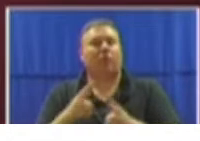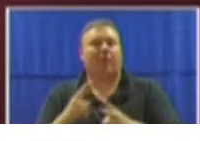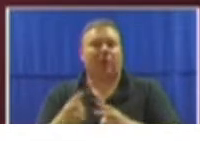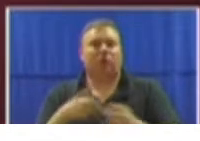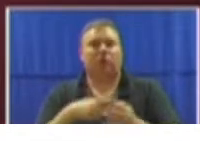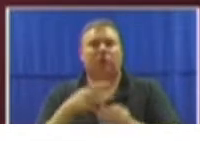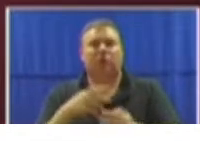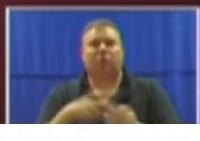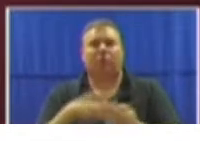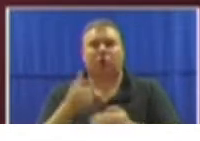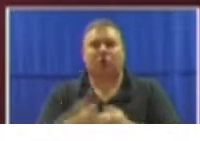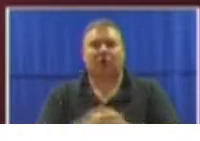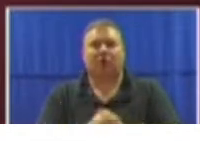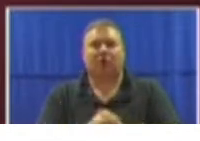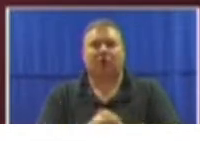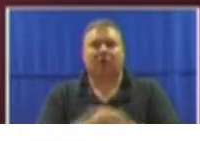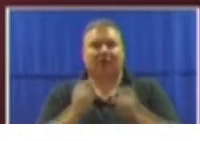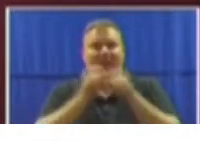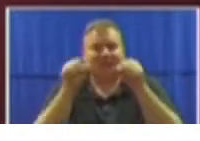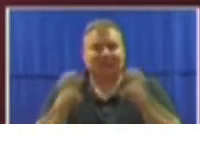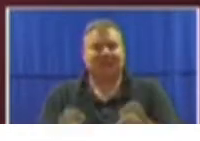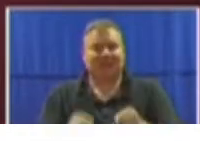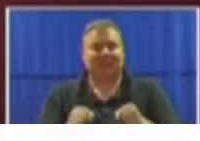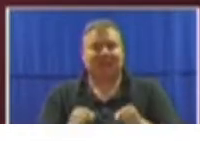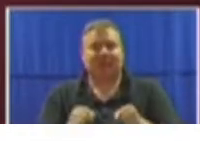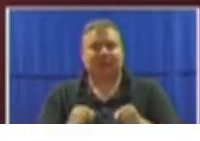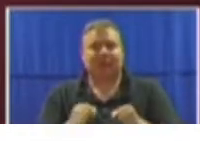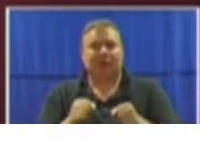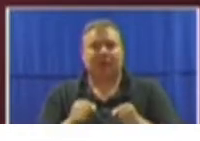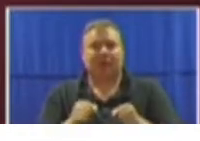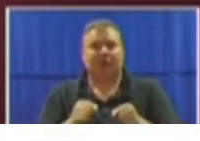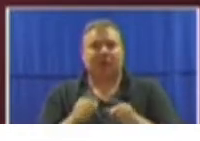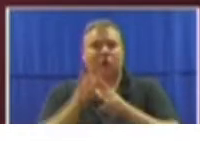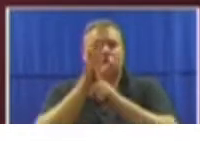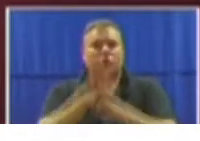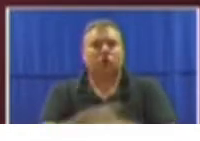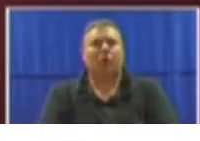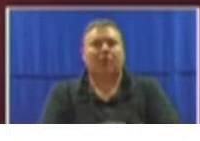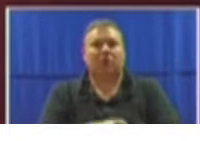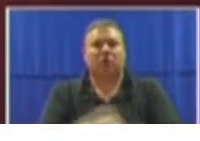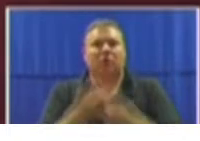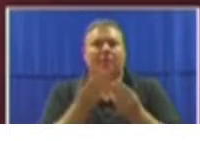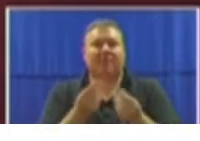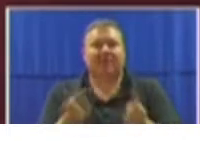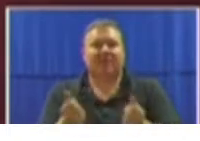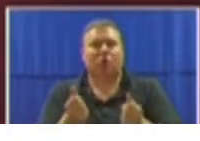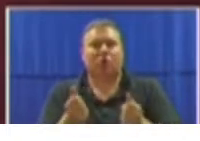the eradication of systemic forms of domination and material